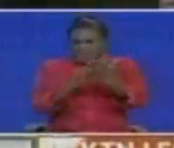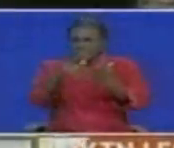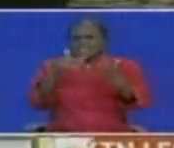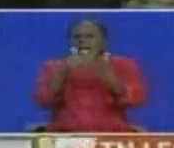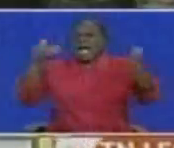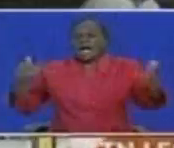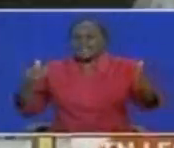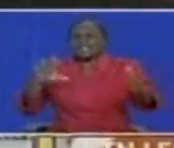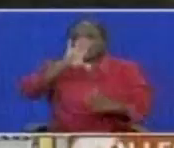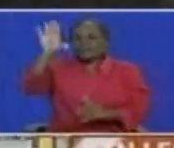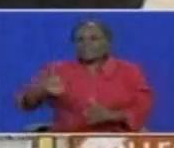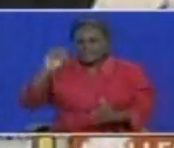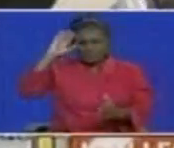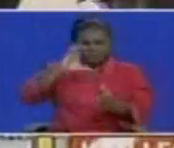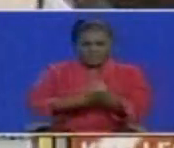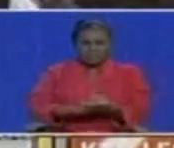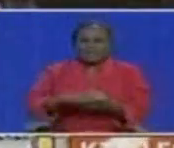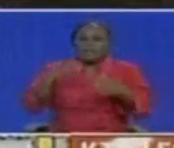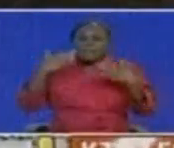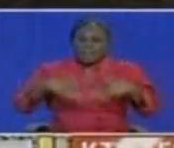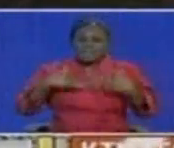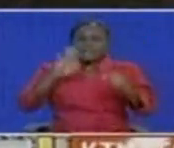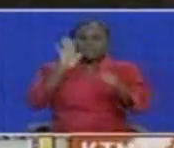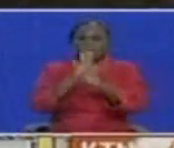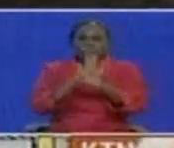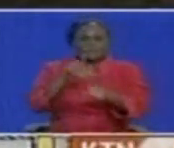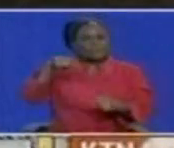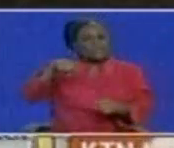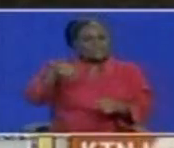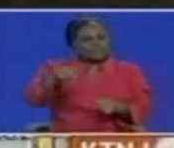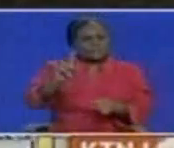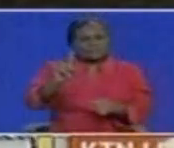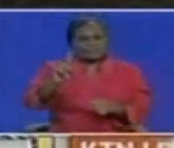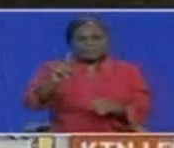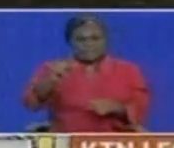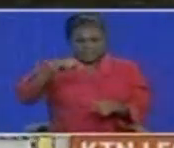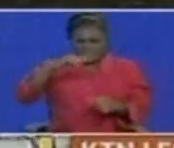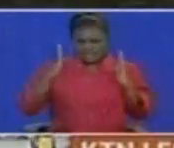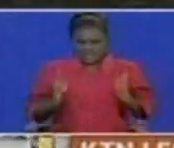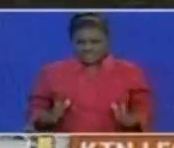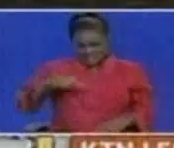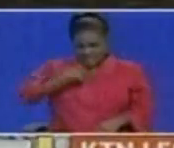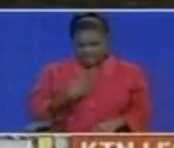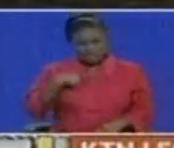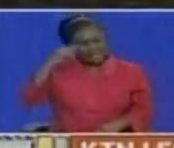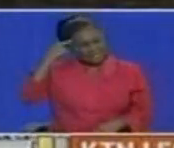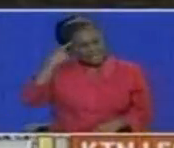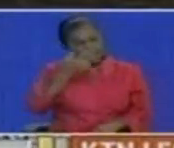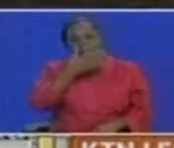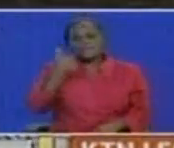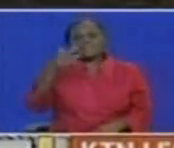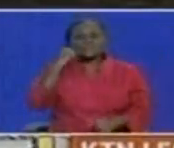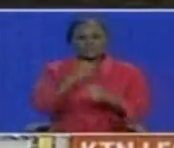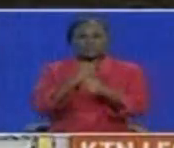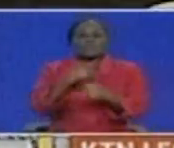ya Kiafrika. Many people actually are not, don't feel comfortable, but personally I think that it is the best thing to do. I